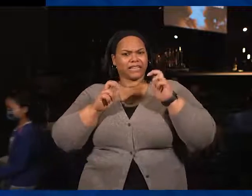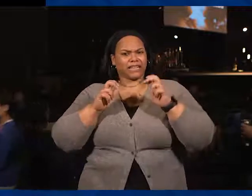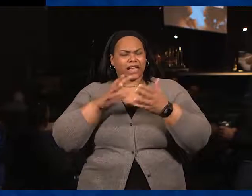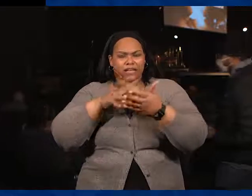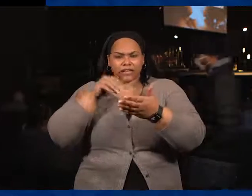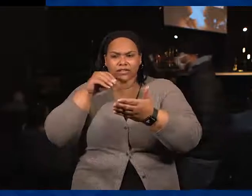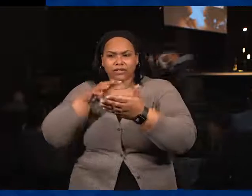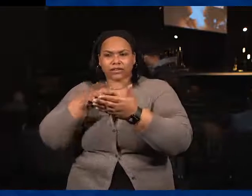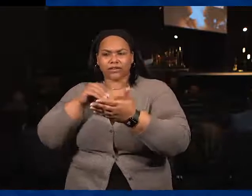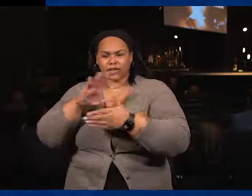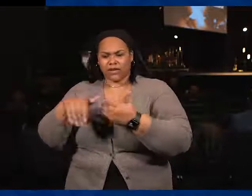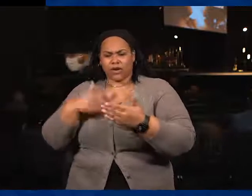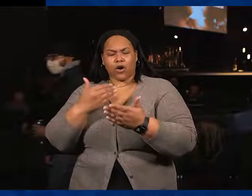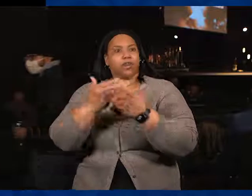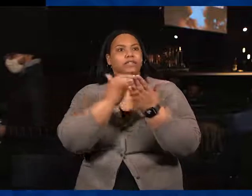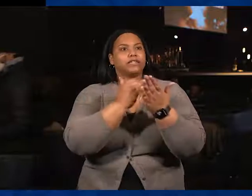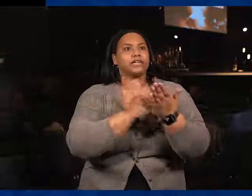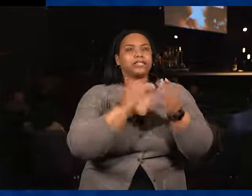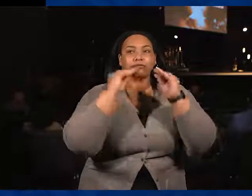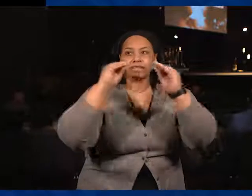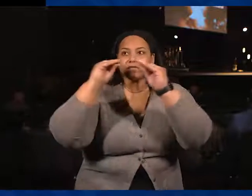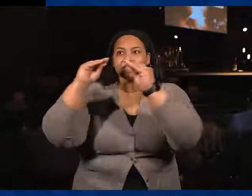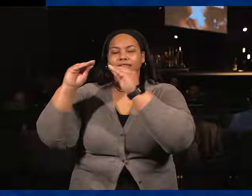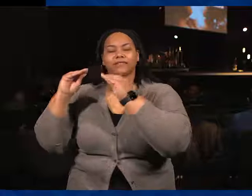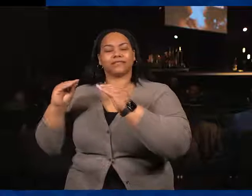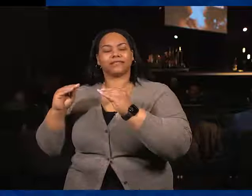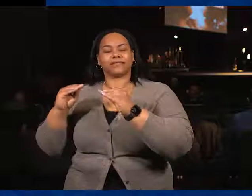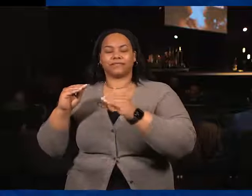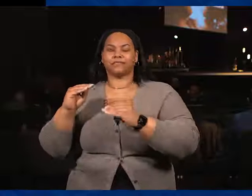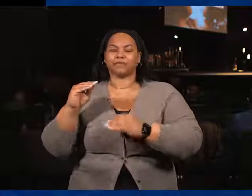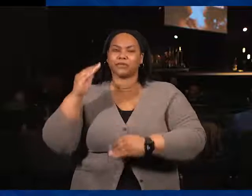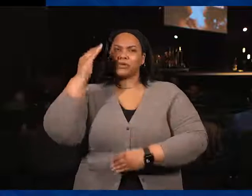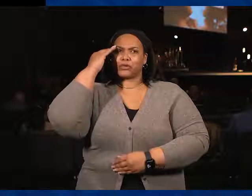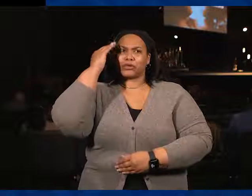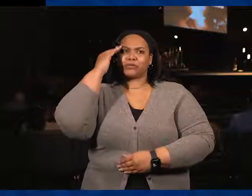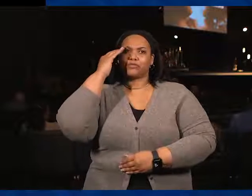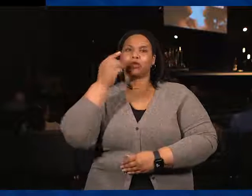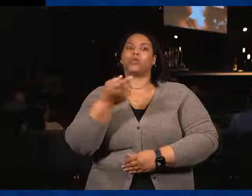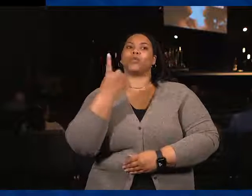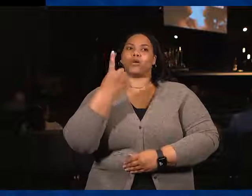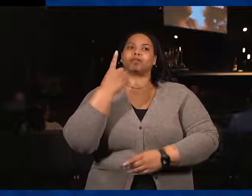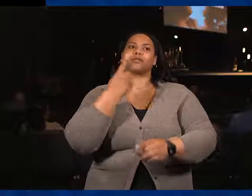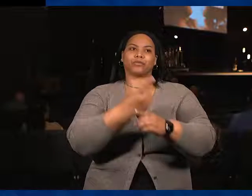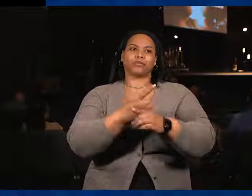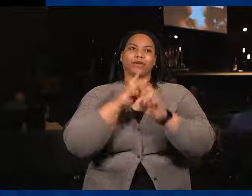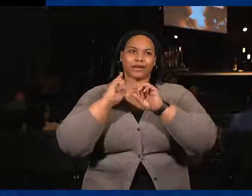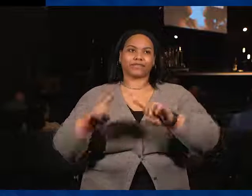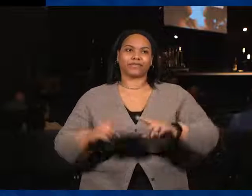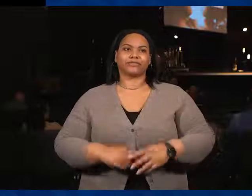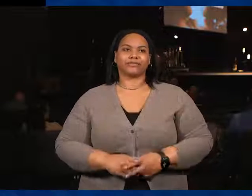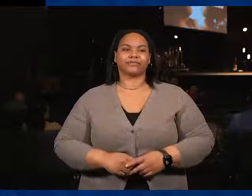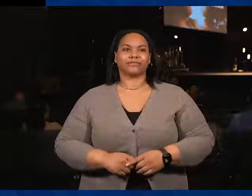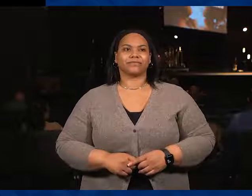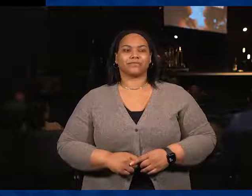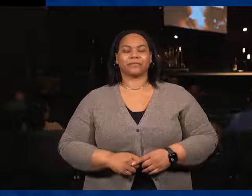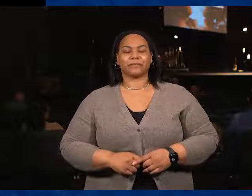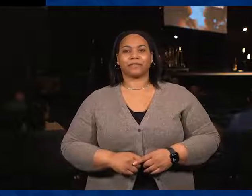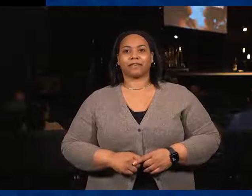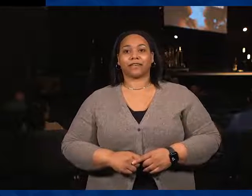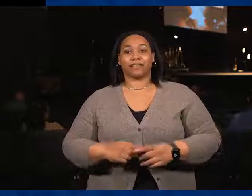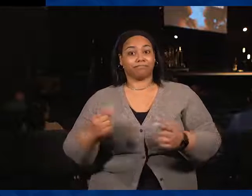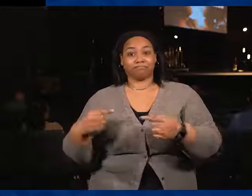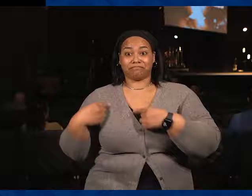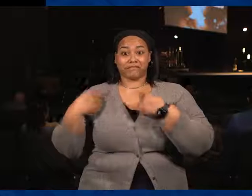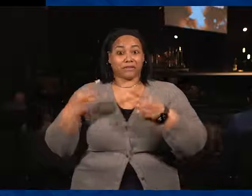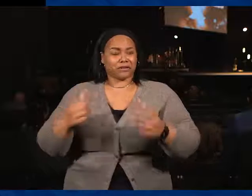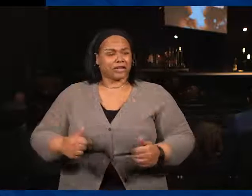from the lessons we've been trying to teach in this series, you already know there's only one right answer. Because if you haven't lived long enough or